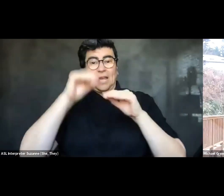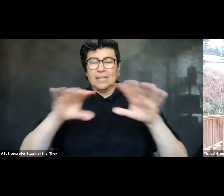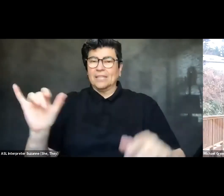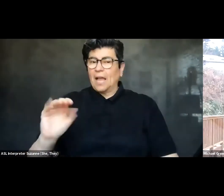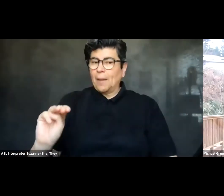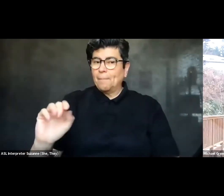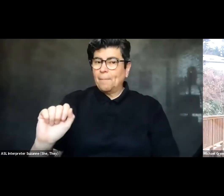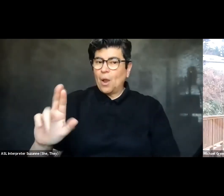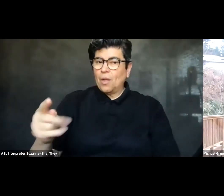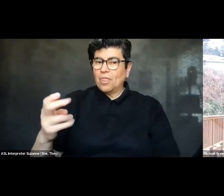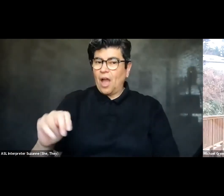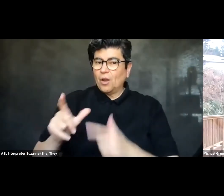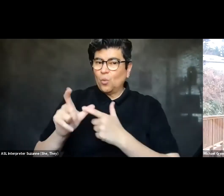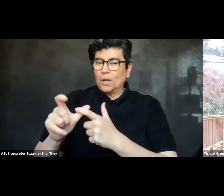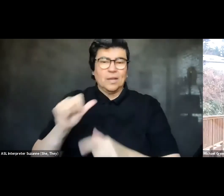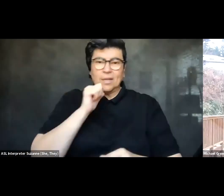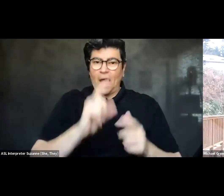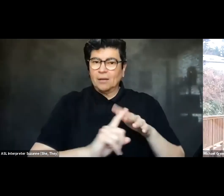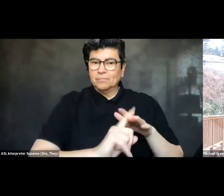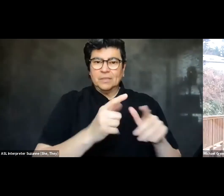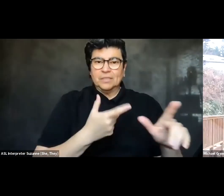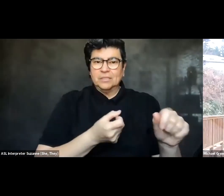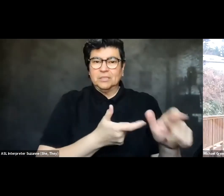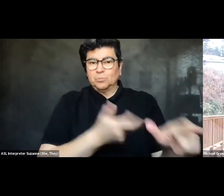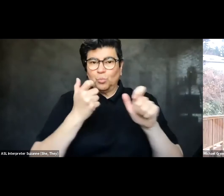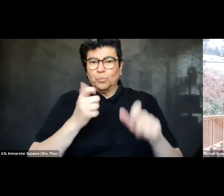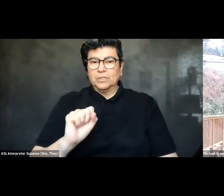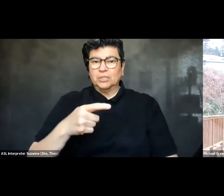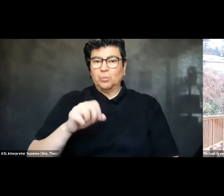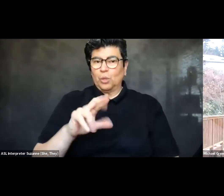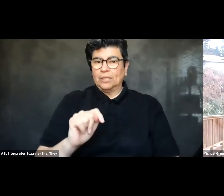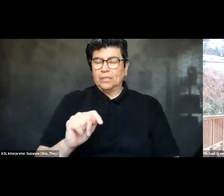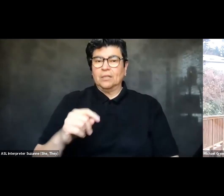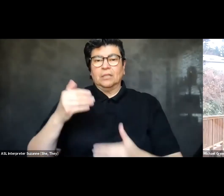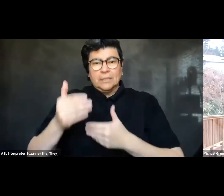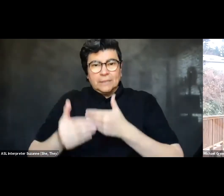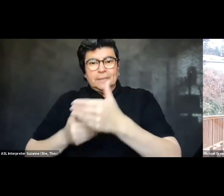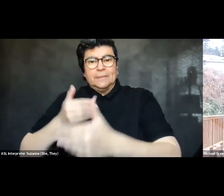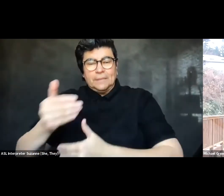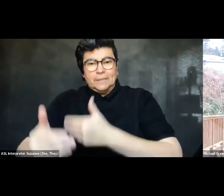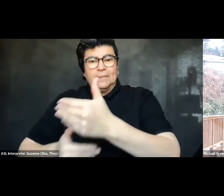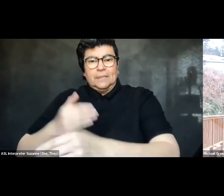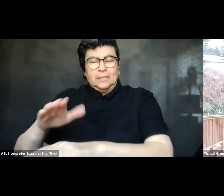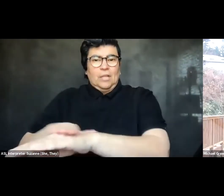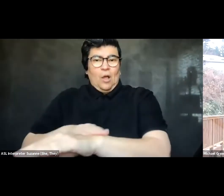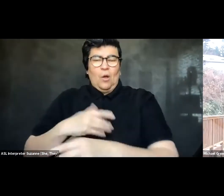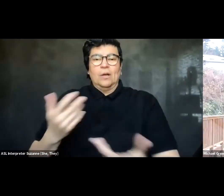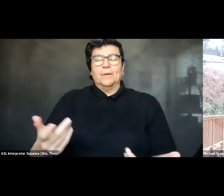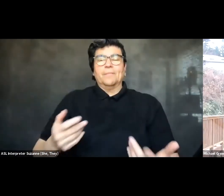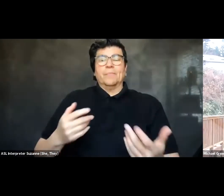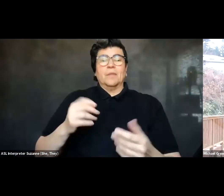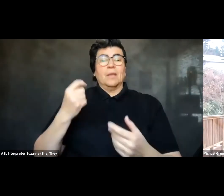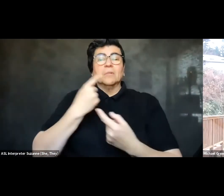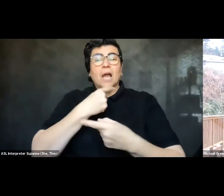not a sprint, and we really are only halfway through these effects. As Sung mentioned last week during King County